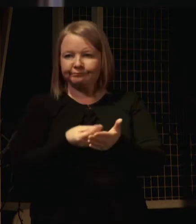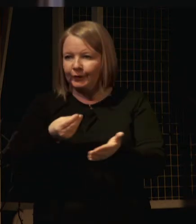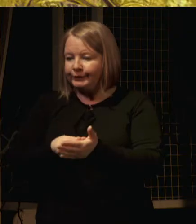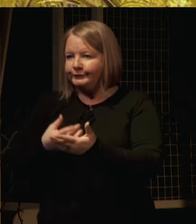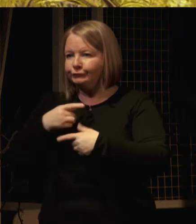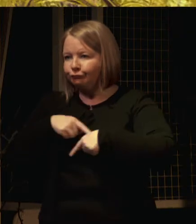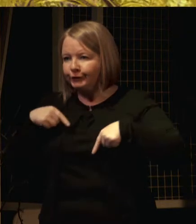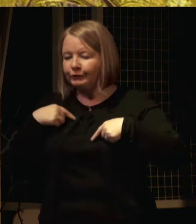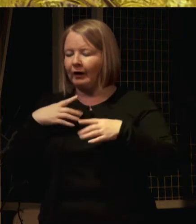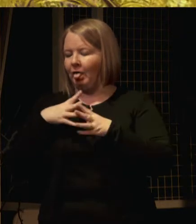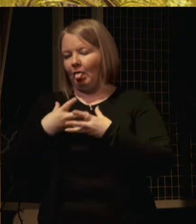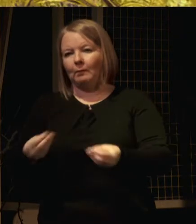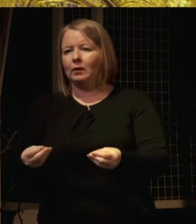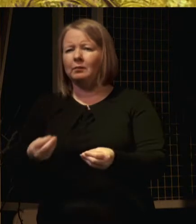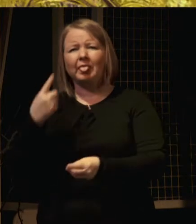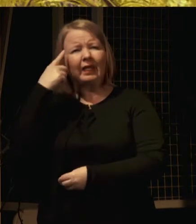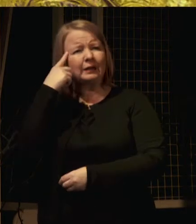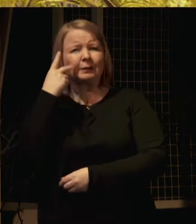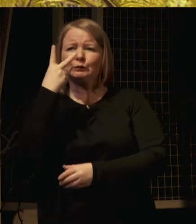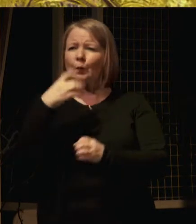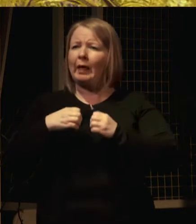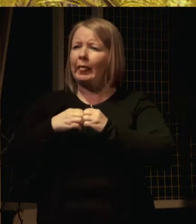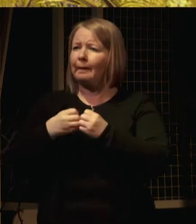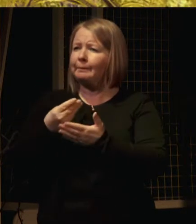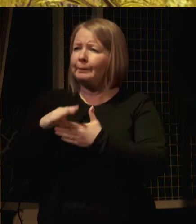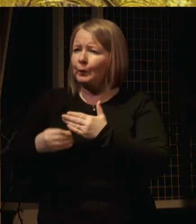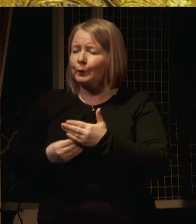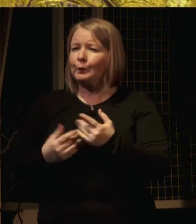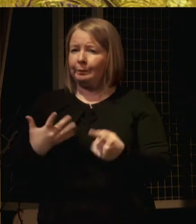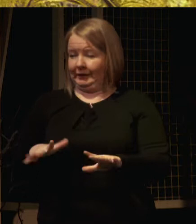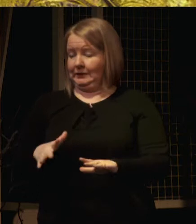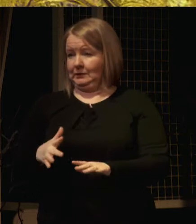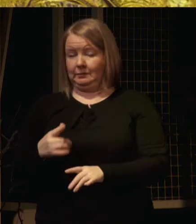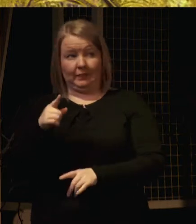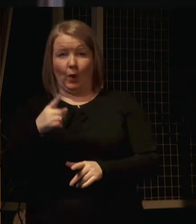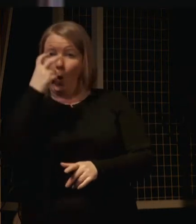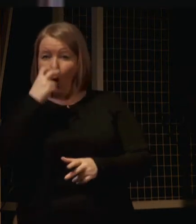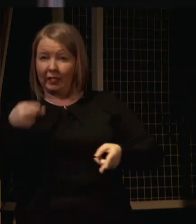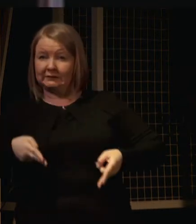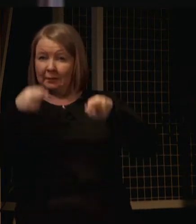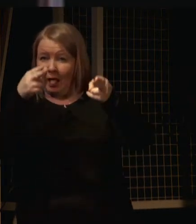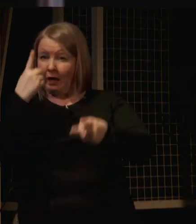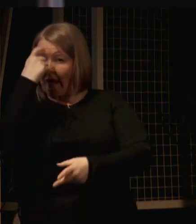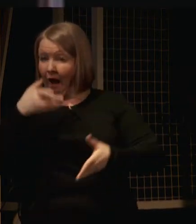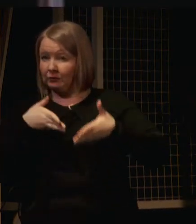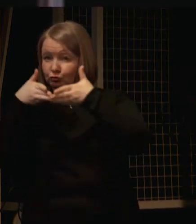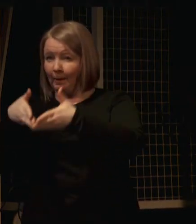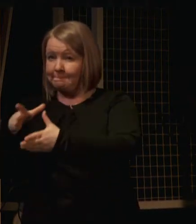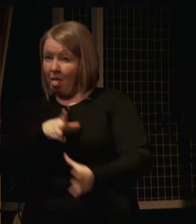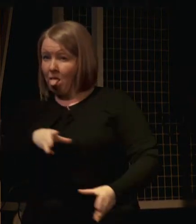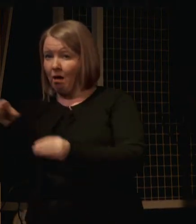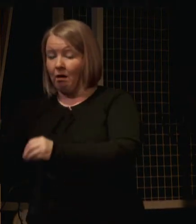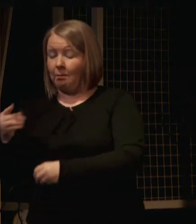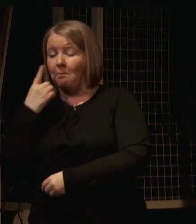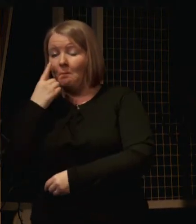valuables. It was actually estimated to be about £2 billion in today's money. I'm sure they would have taken that old steeple if they thought they could get it on their ships, but... So here's